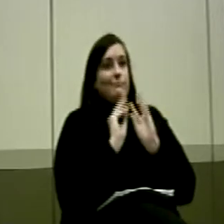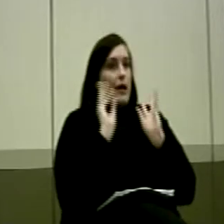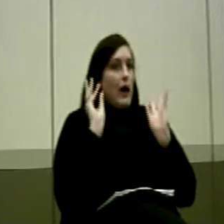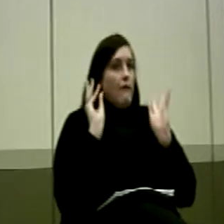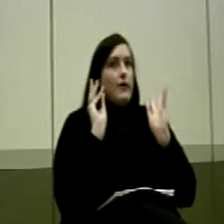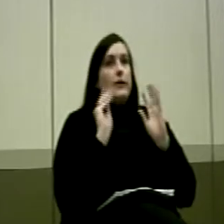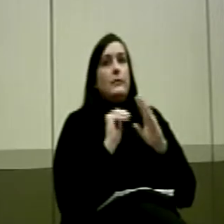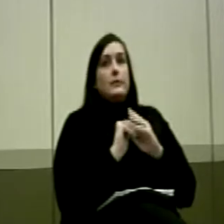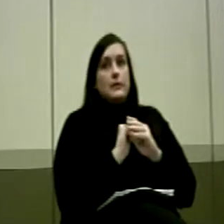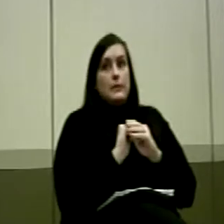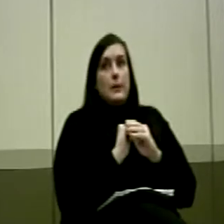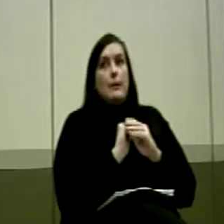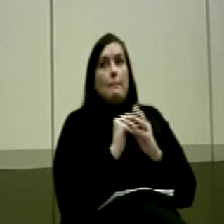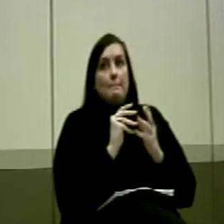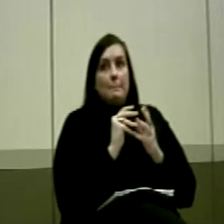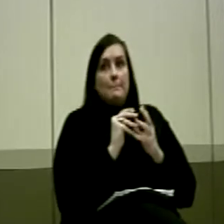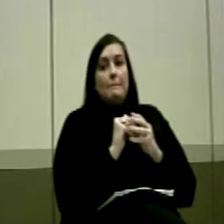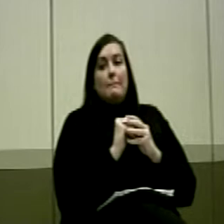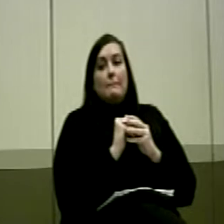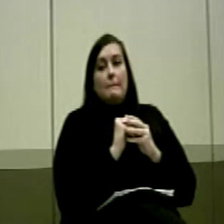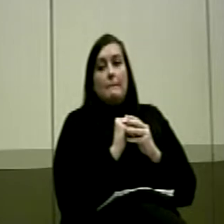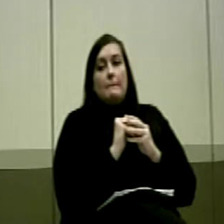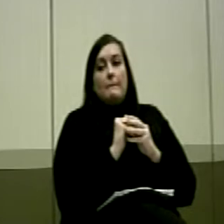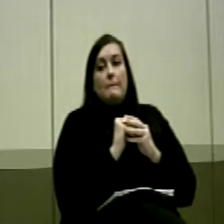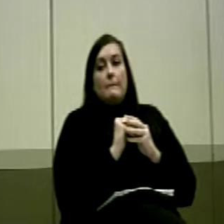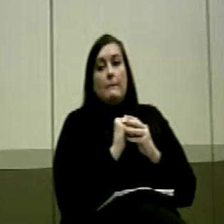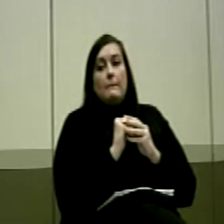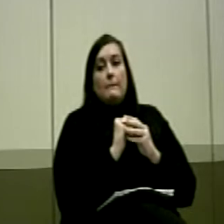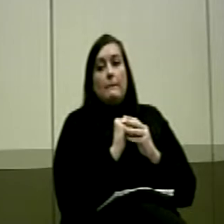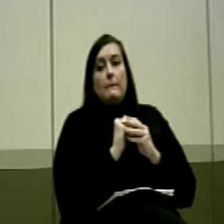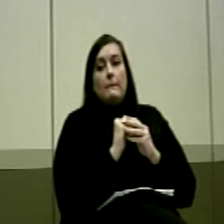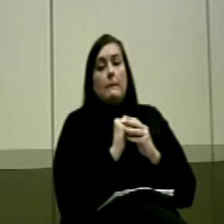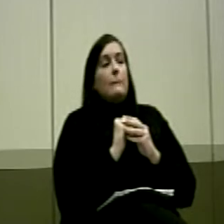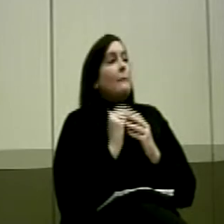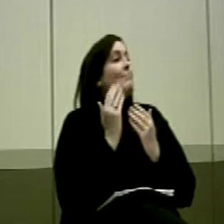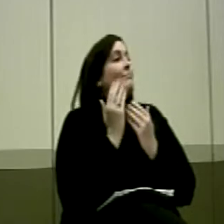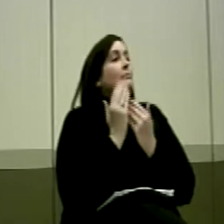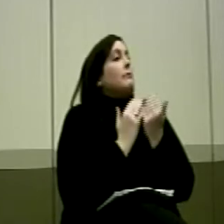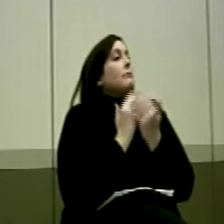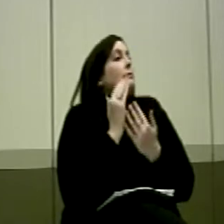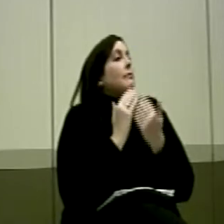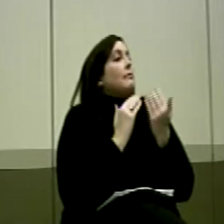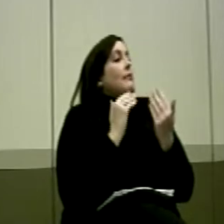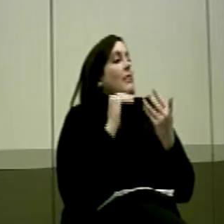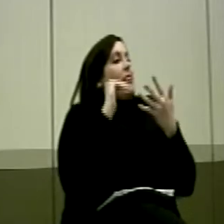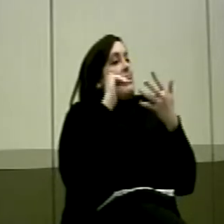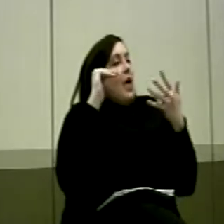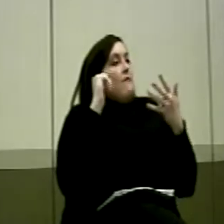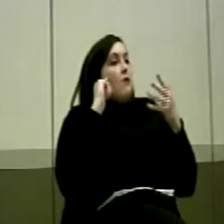regardless of the level of loss, that visual learning strategies are really very important and emphasized